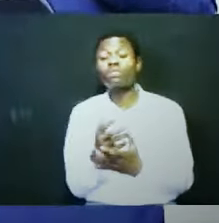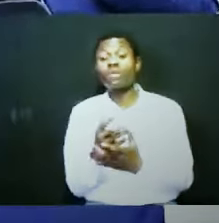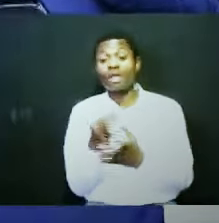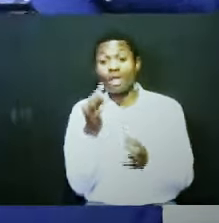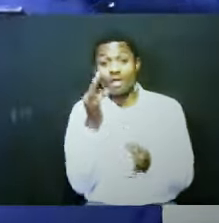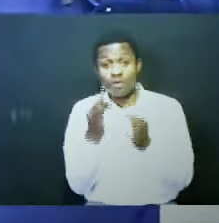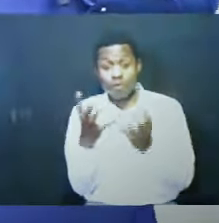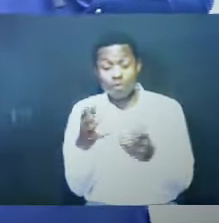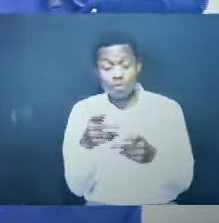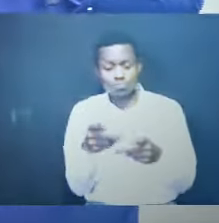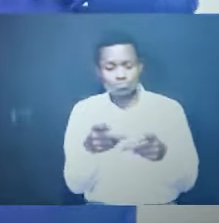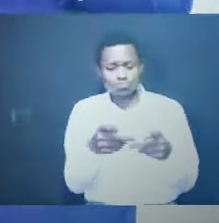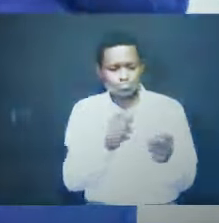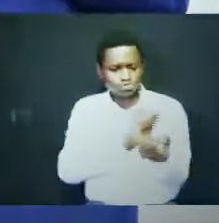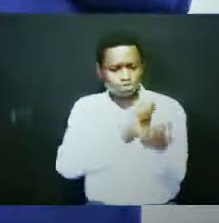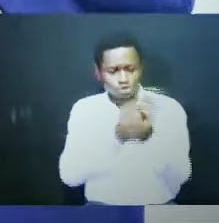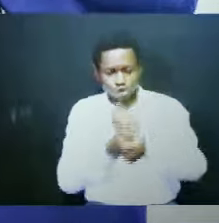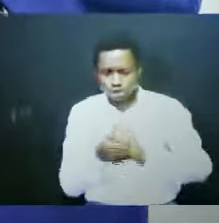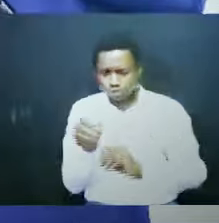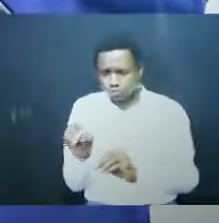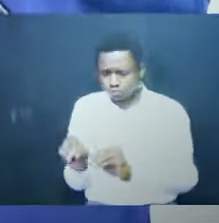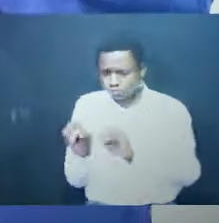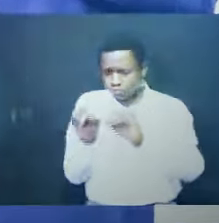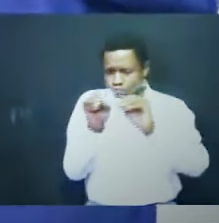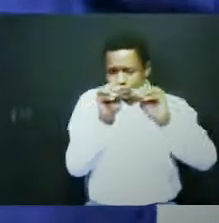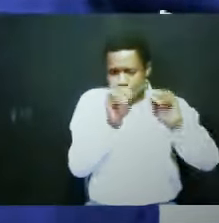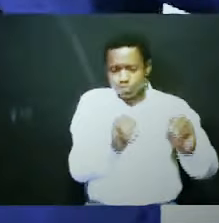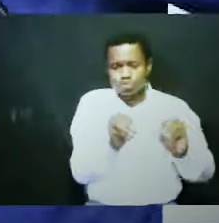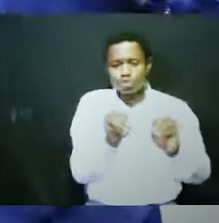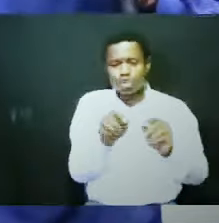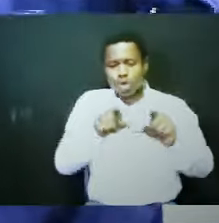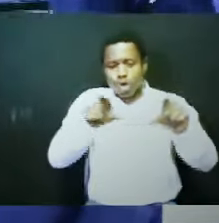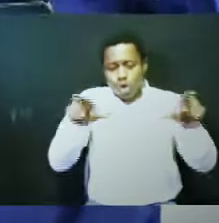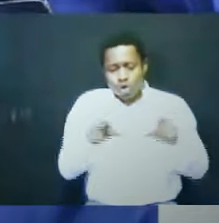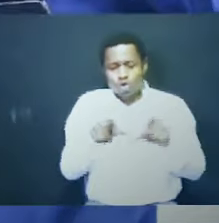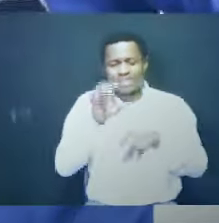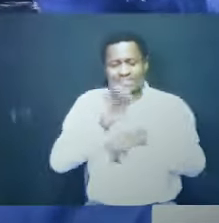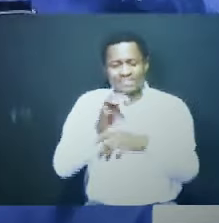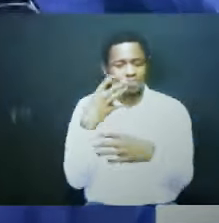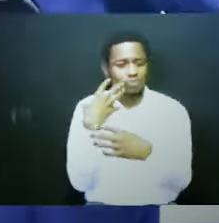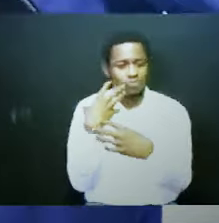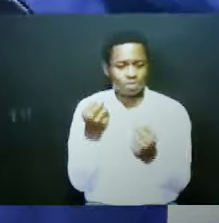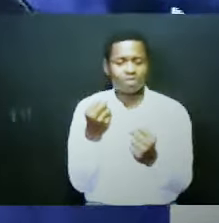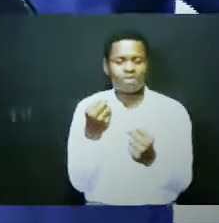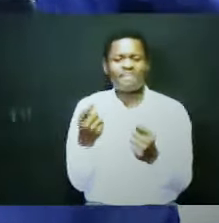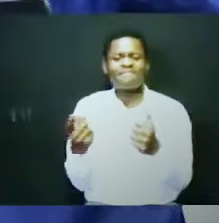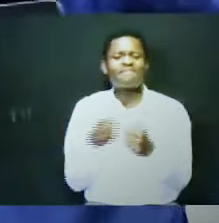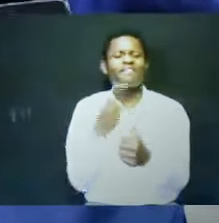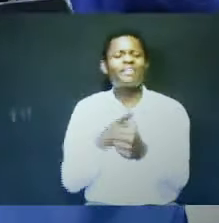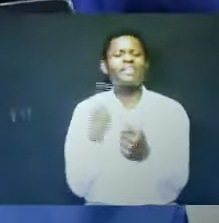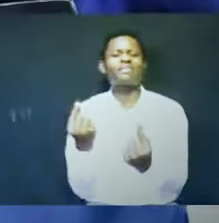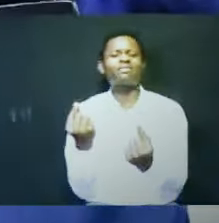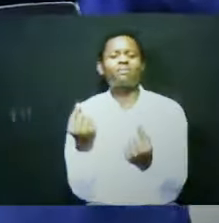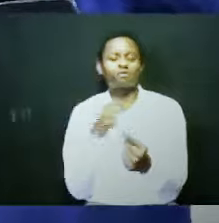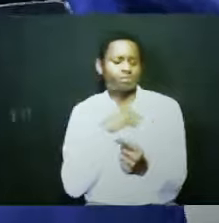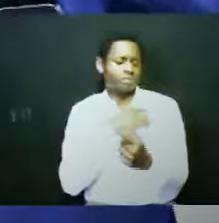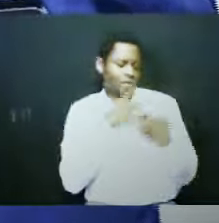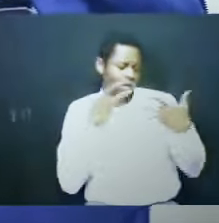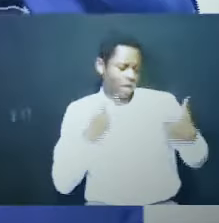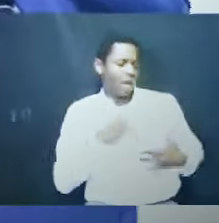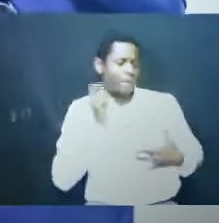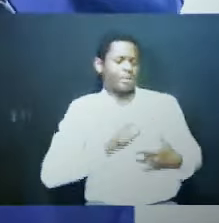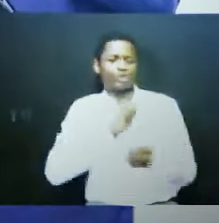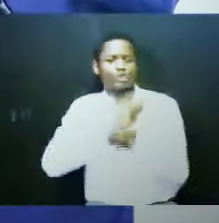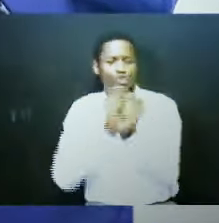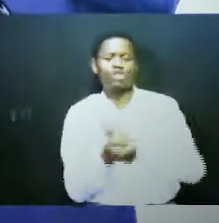the local church, we need to reposition our hearts first. asafo nimu din a esese ye hye yakoma din kan. That is